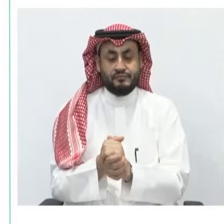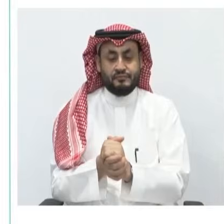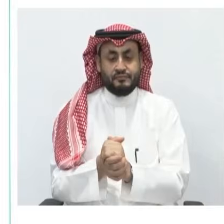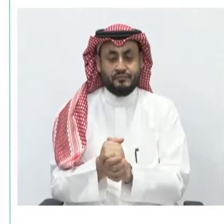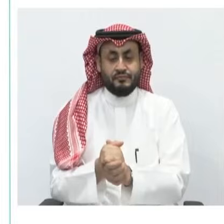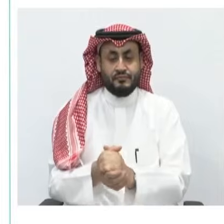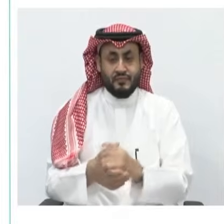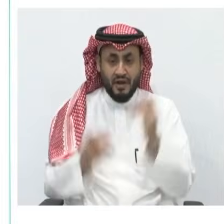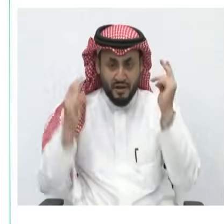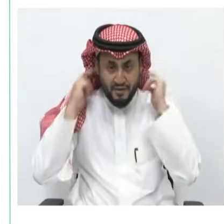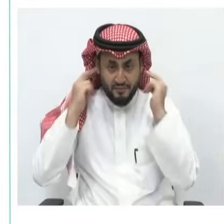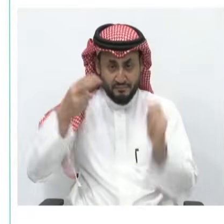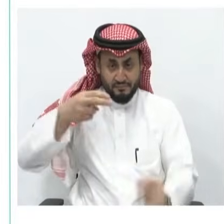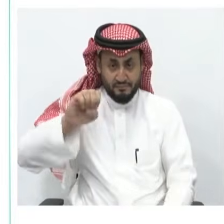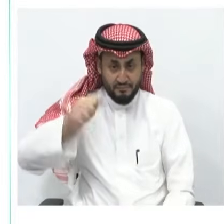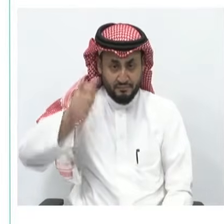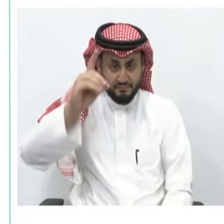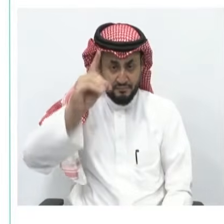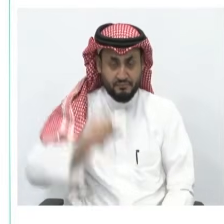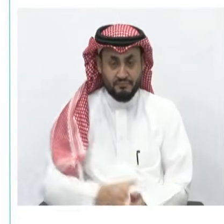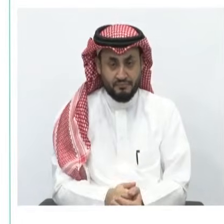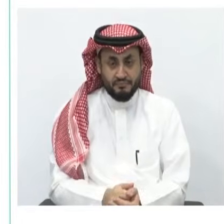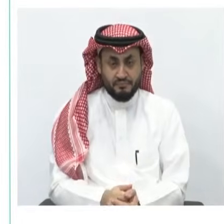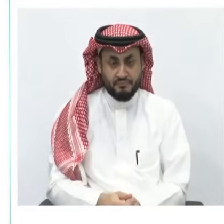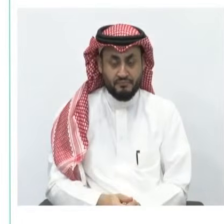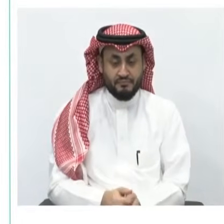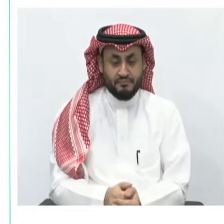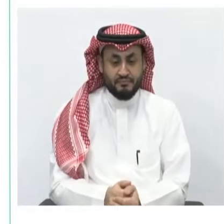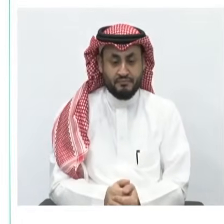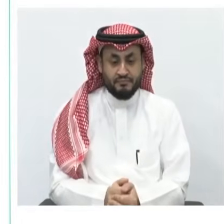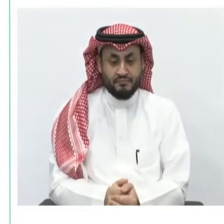Head, head, head, head.